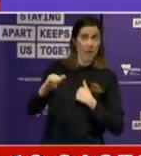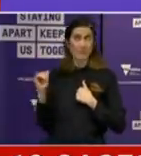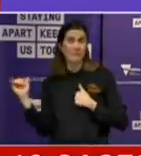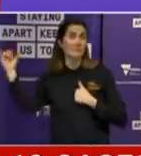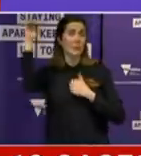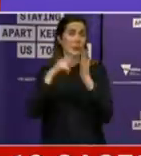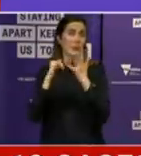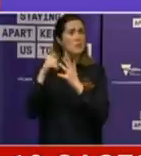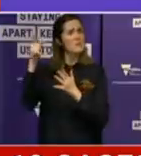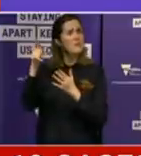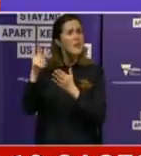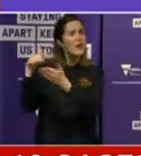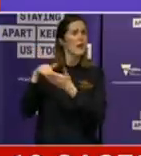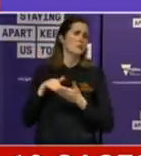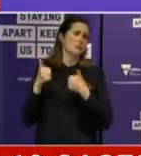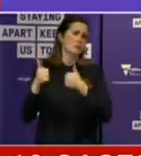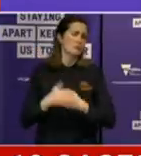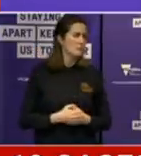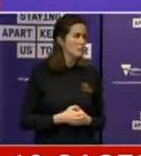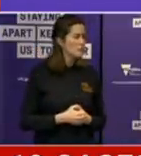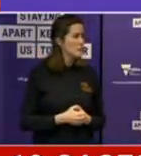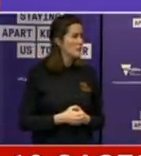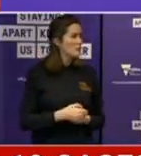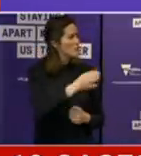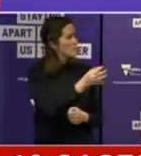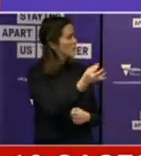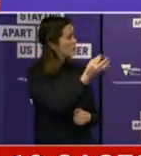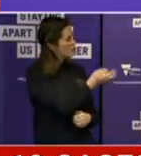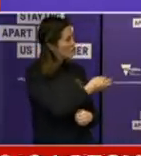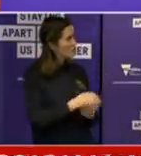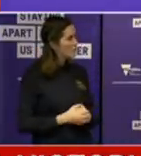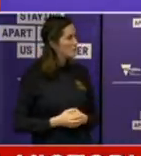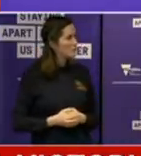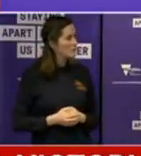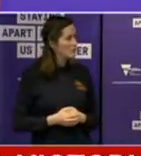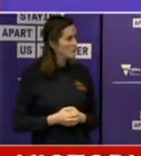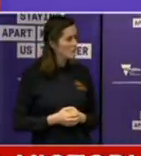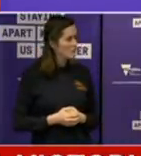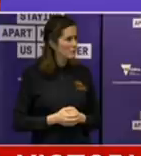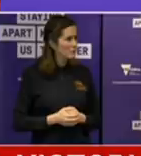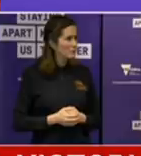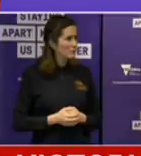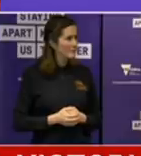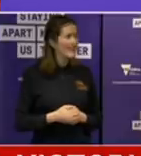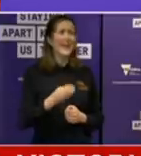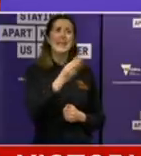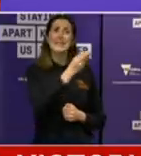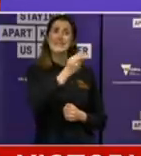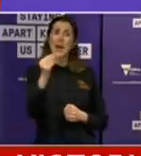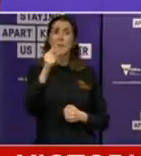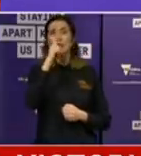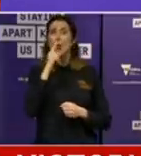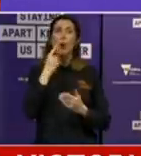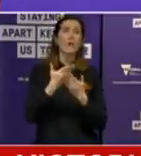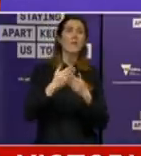their displeasure with you and what you've been doing over the past few months is a Give Dan the Boot campaign,